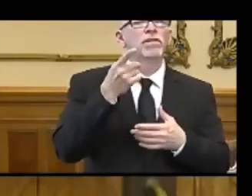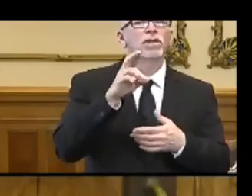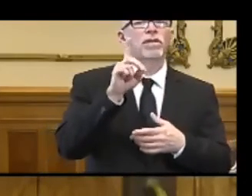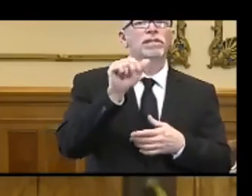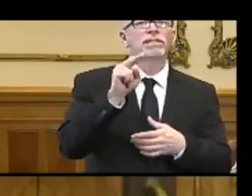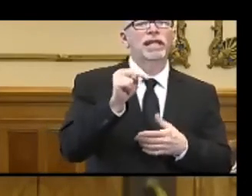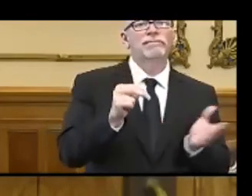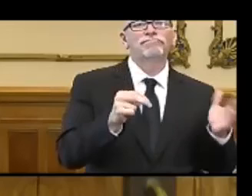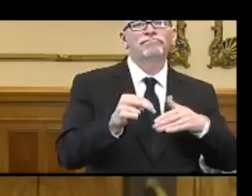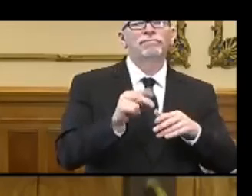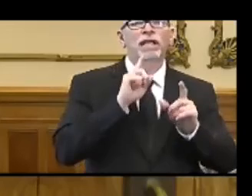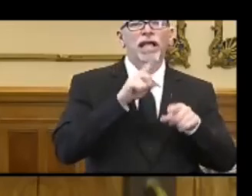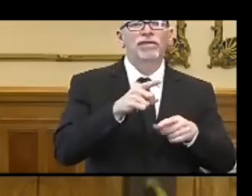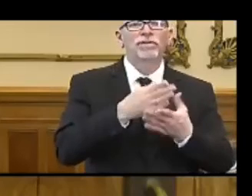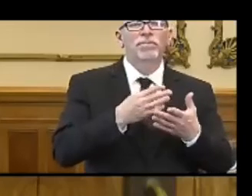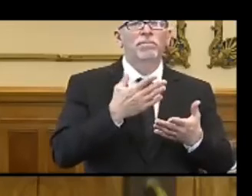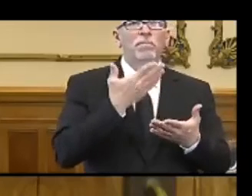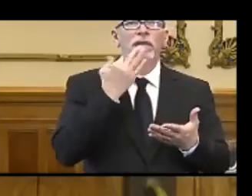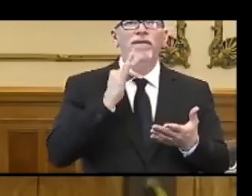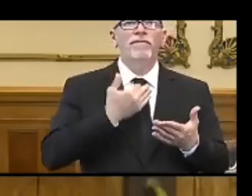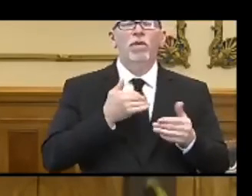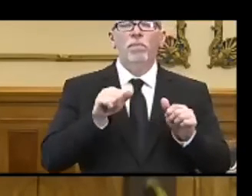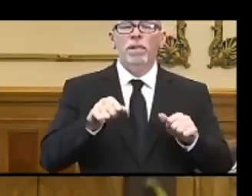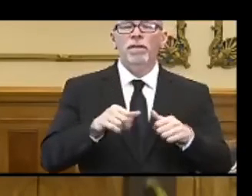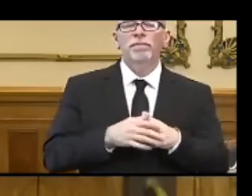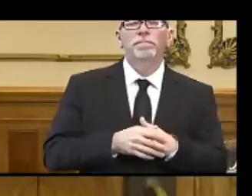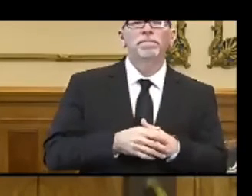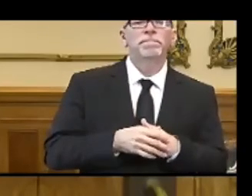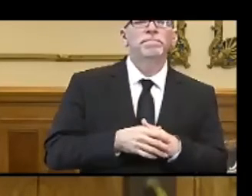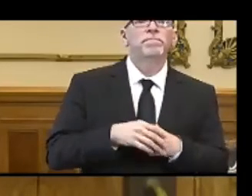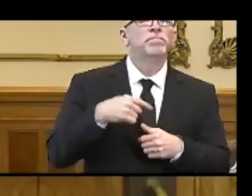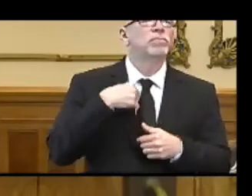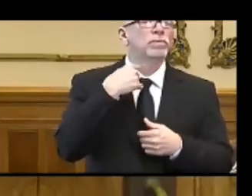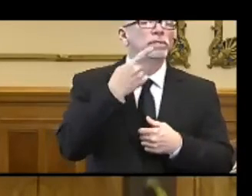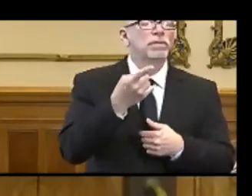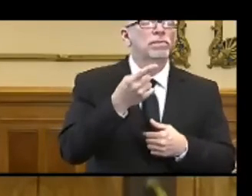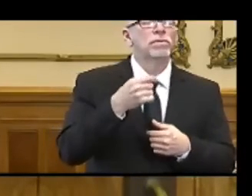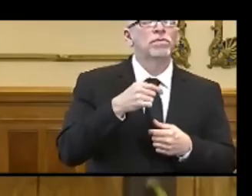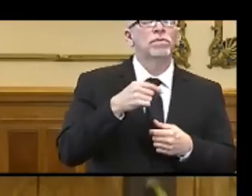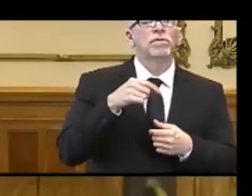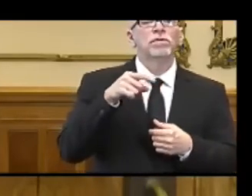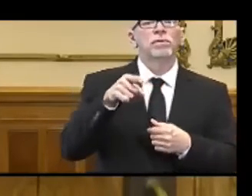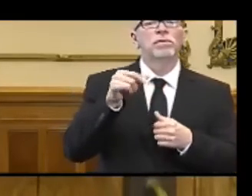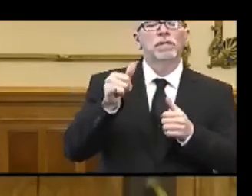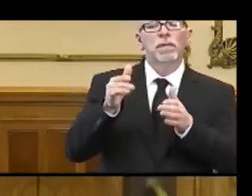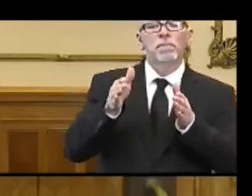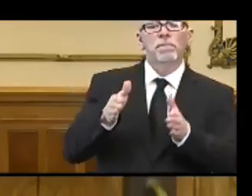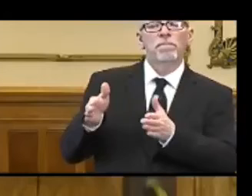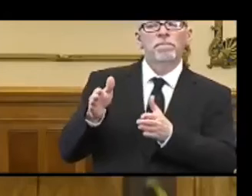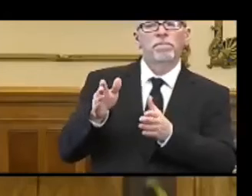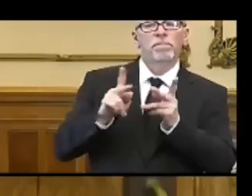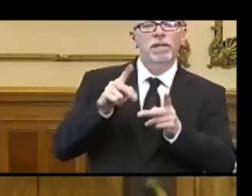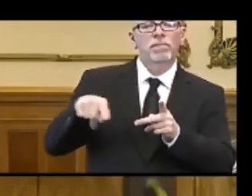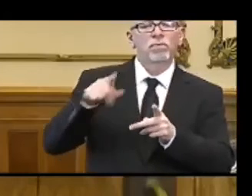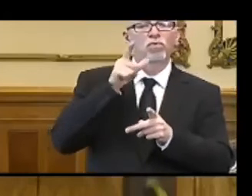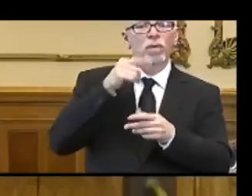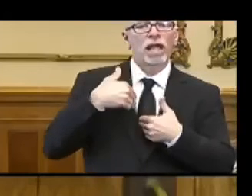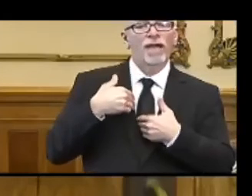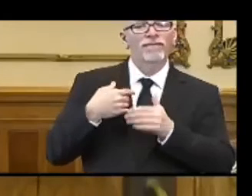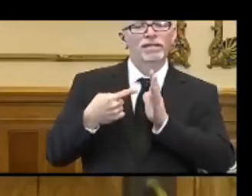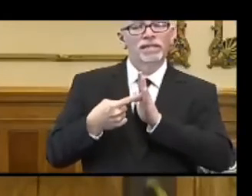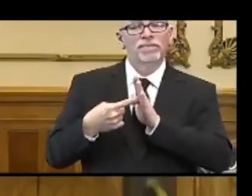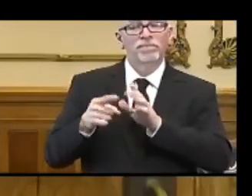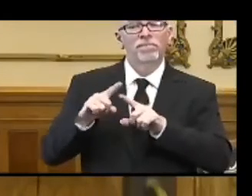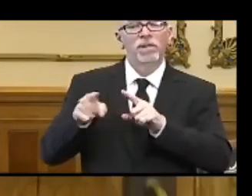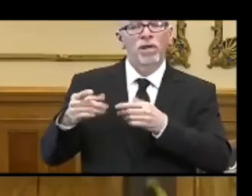up and answer some of that to the best of our ability. I will say that the individuals that had the symptoms and were in